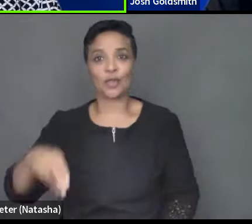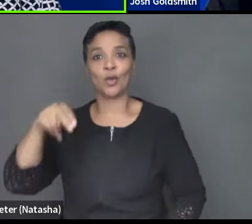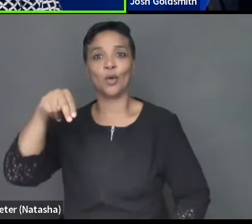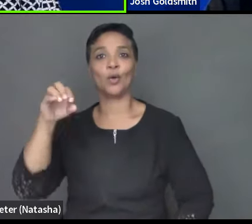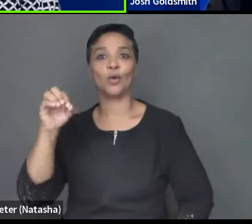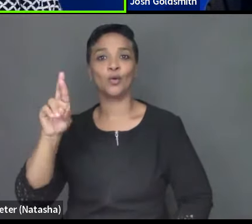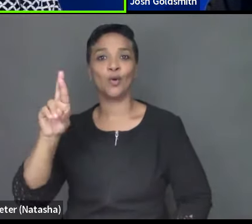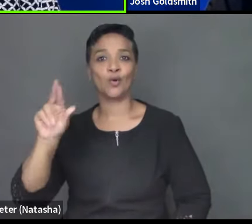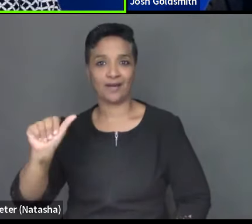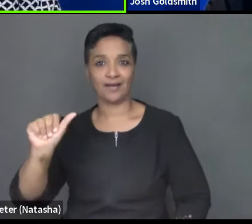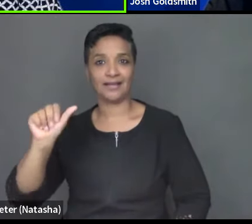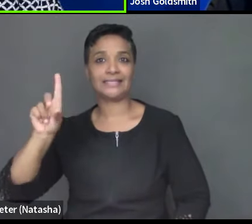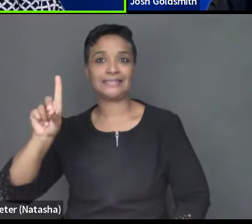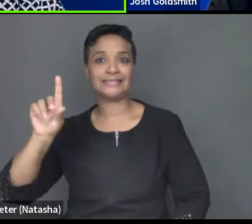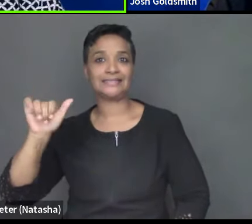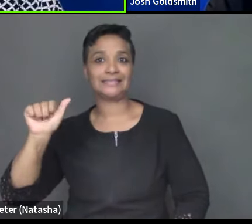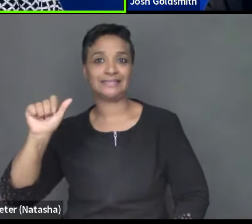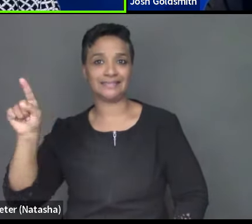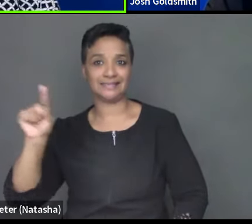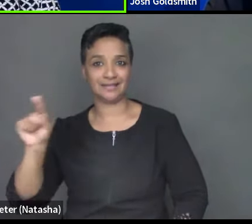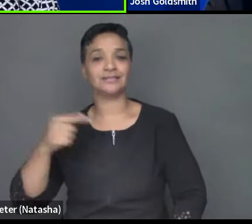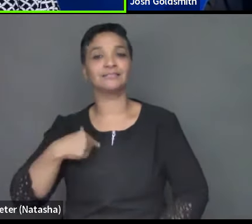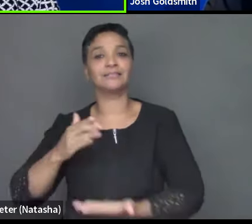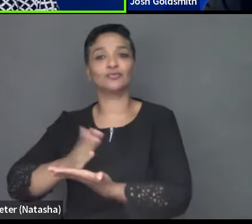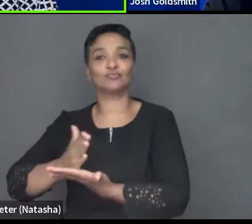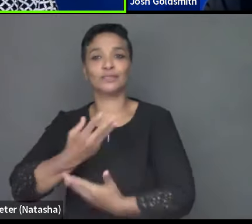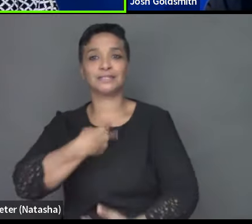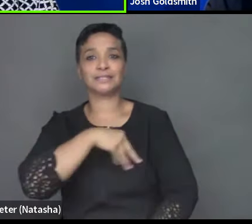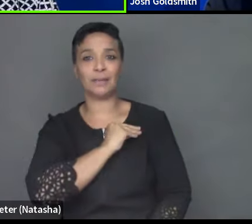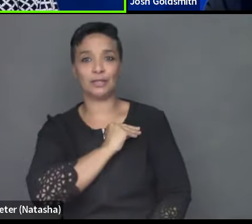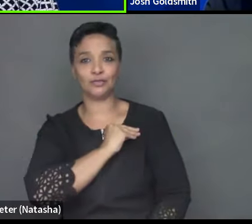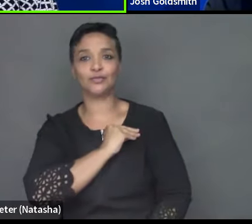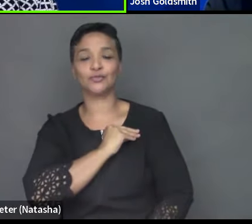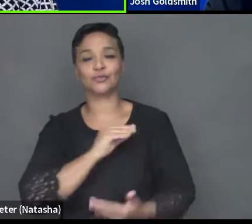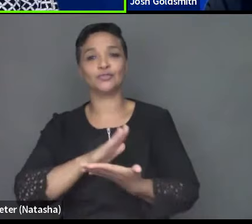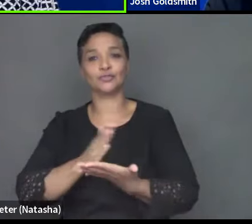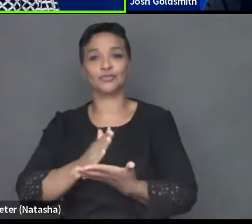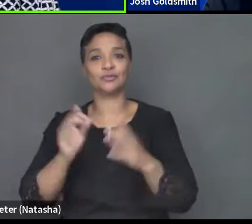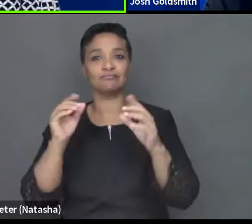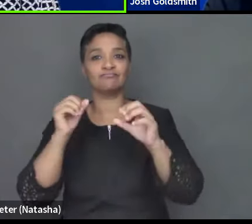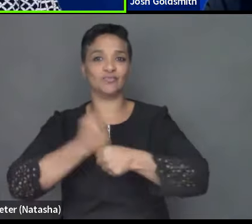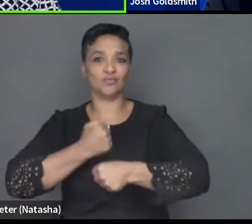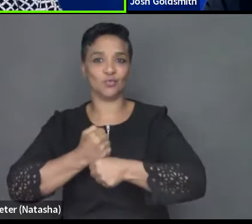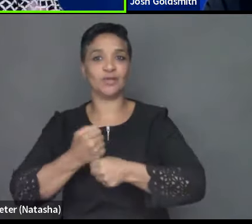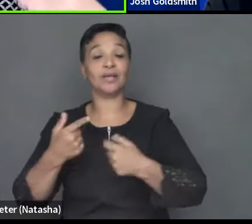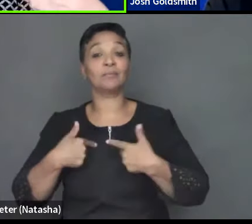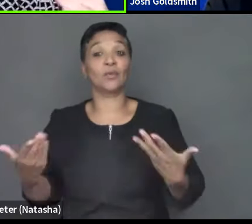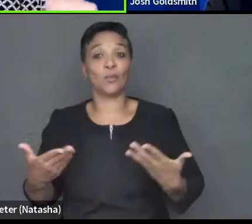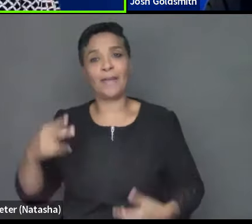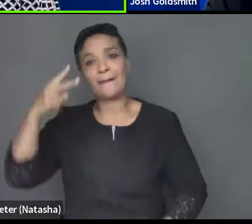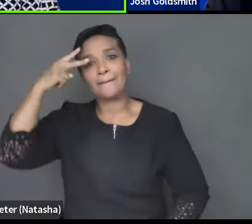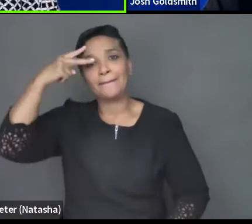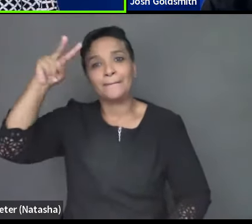Diaz. I'm an interpreter in the Spanish booth. I'm connecting today from Chihuahua, Mexico. That's